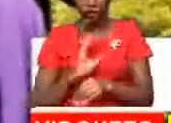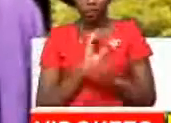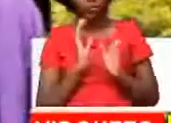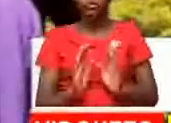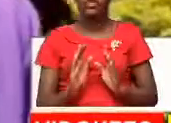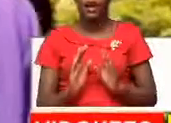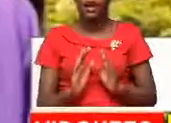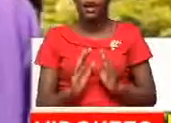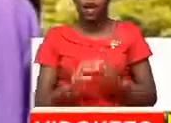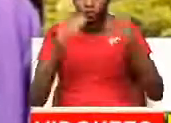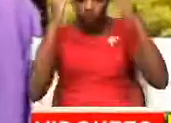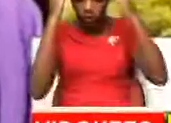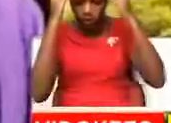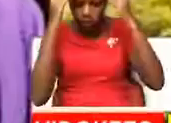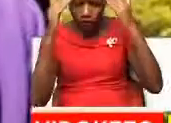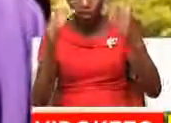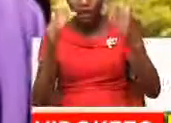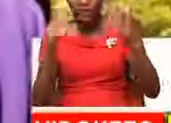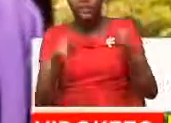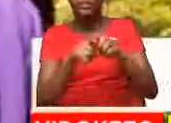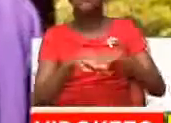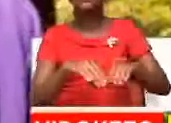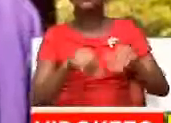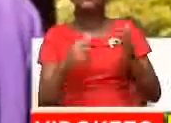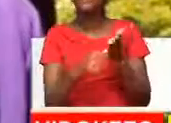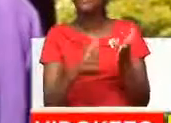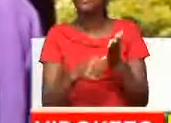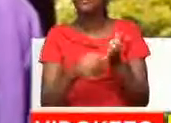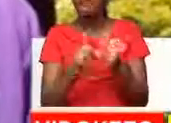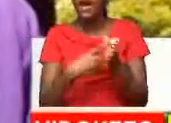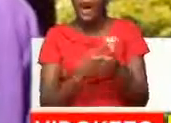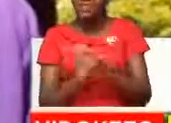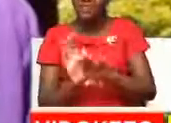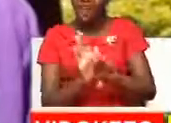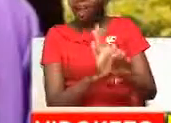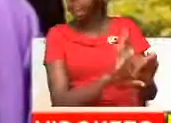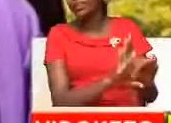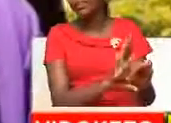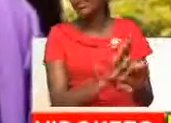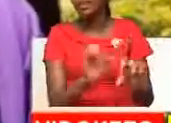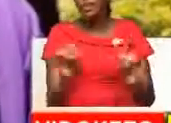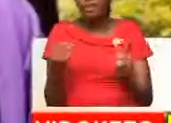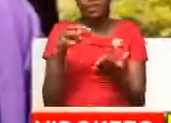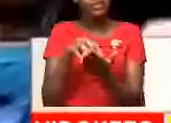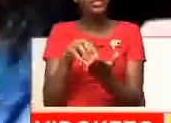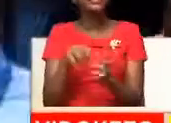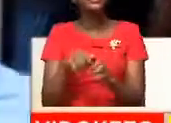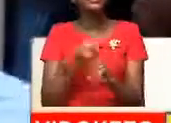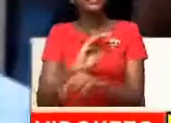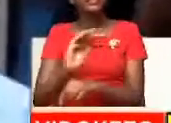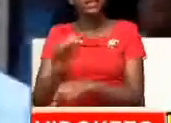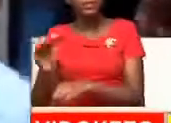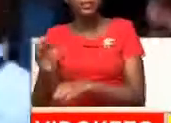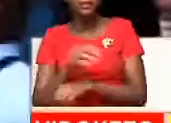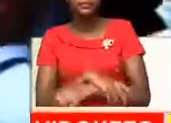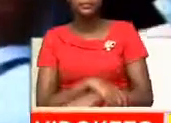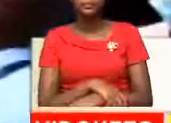to take up that issue so that we should not get other patients in our county. Kutoka